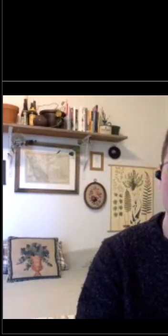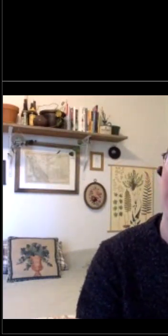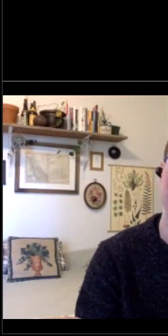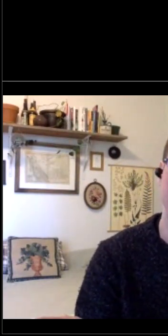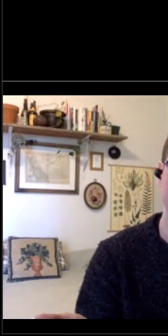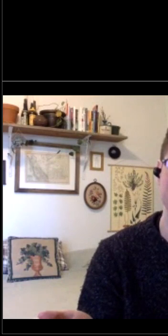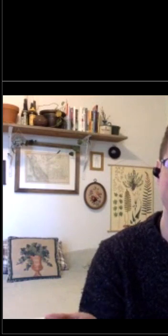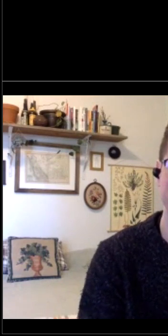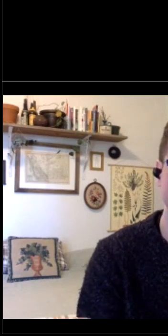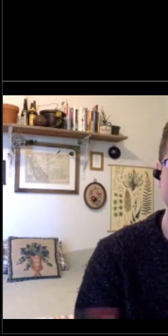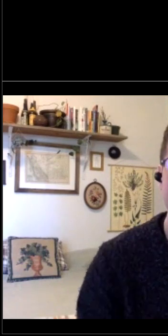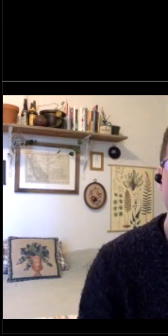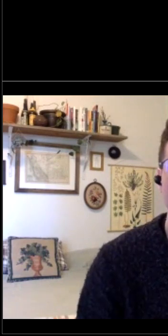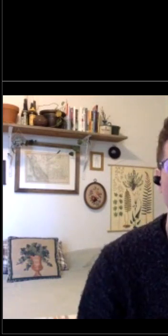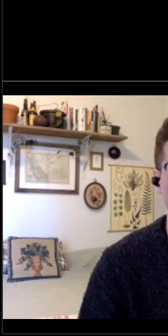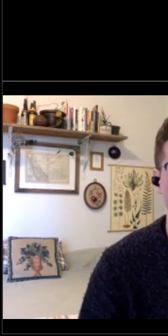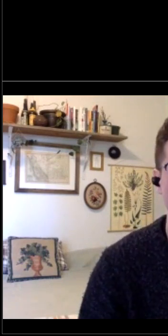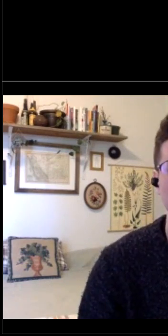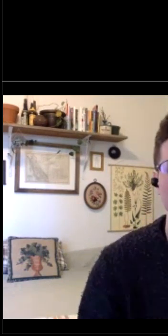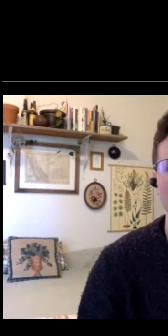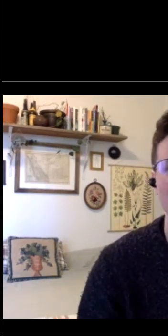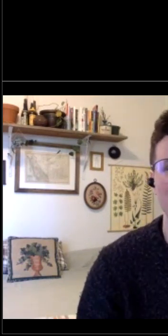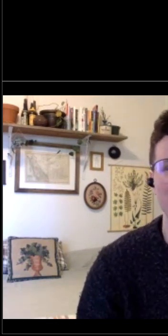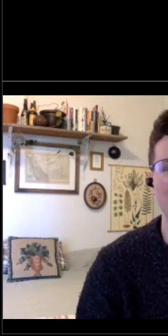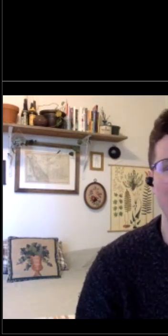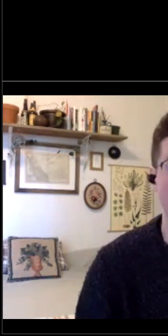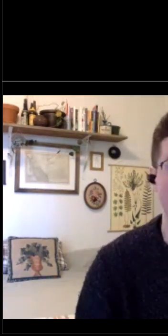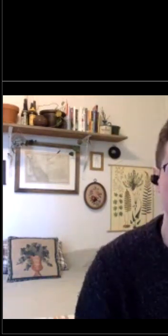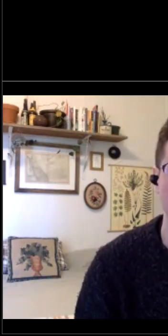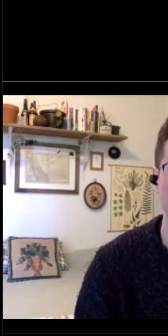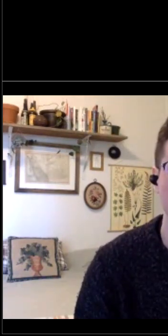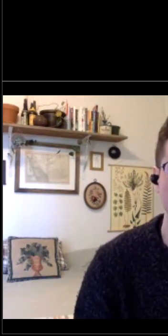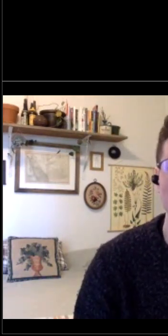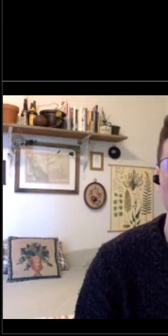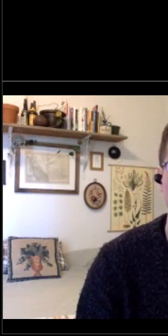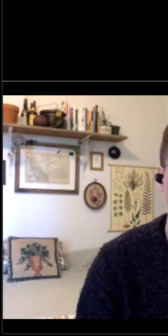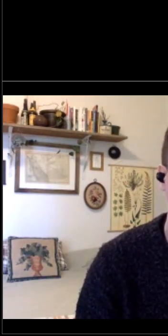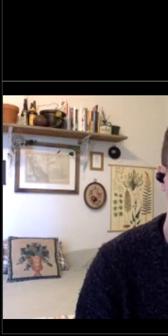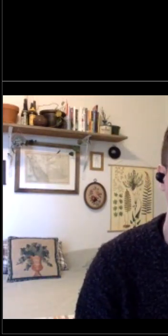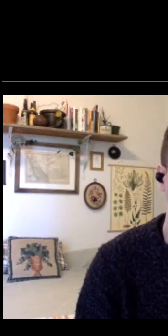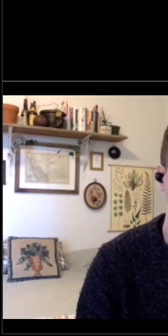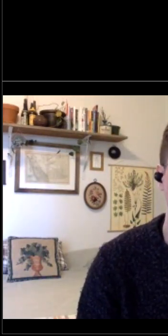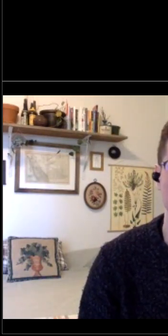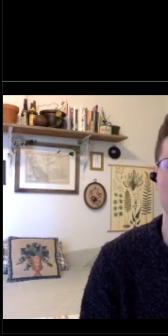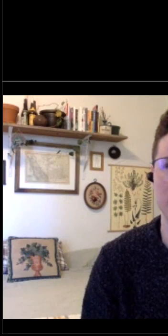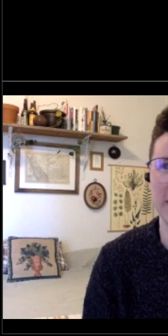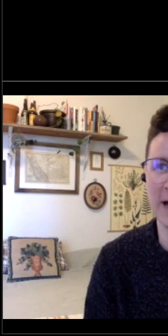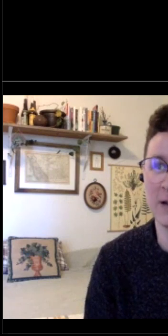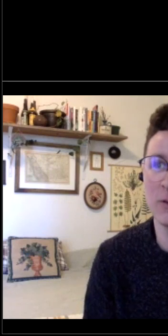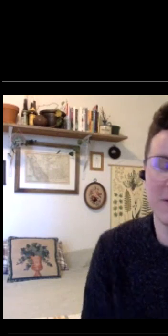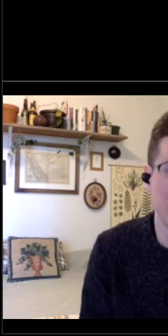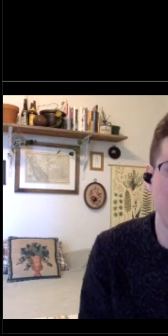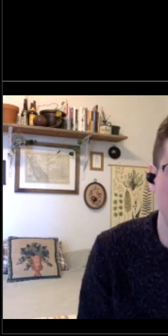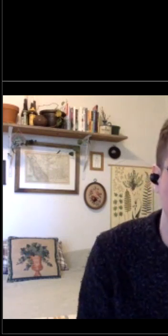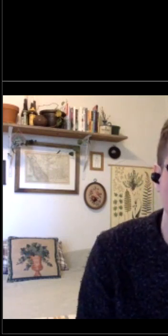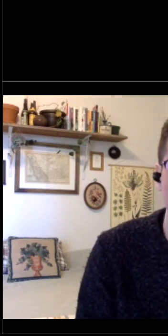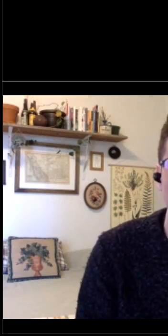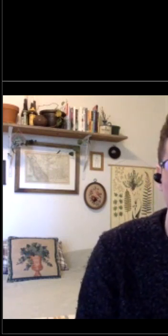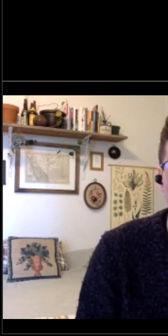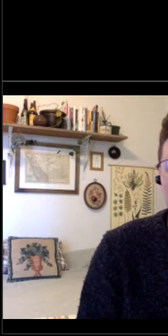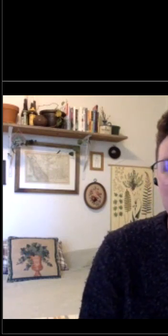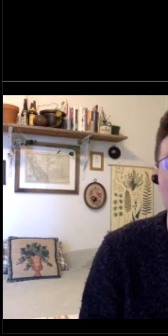what people's pronouns are. And so ask about them for sure, but actually do, I know this seems